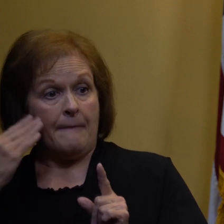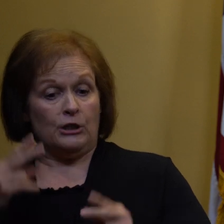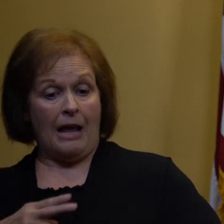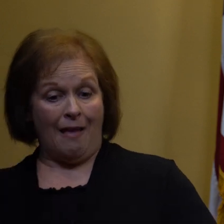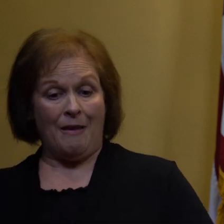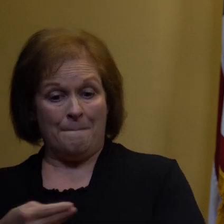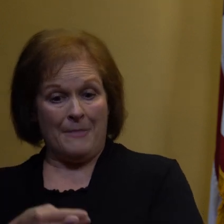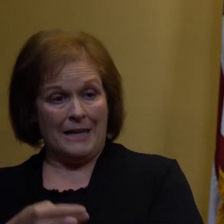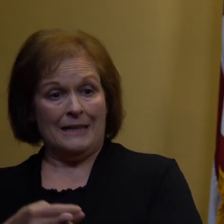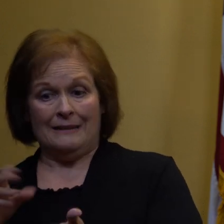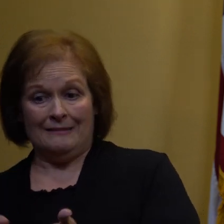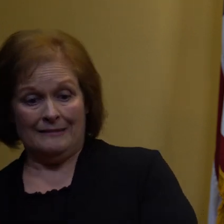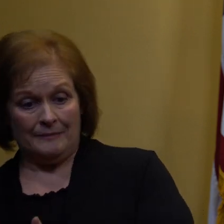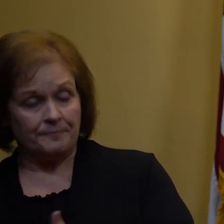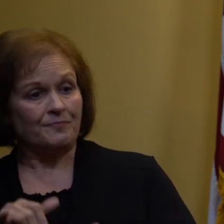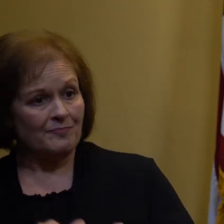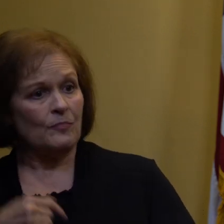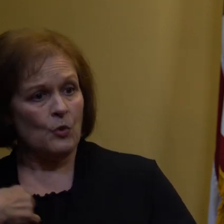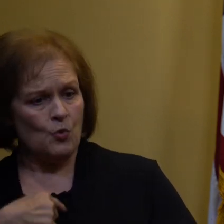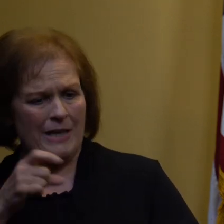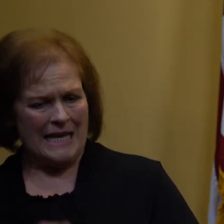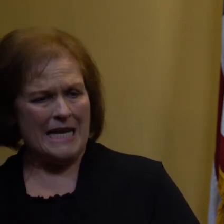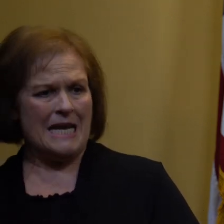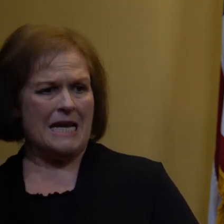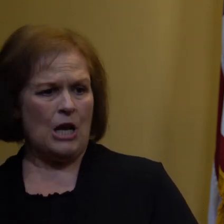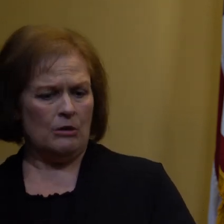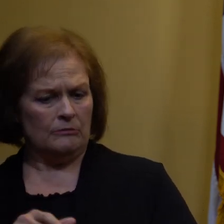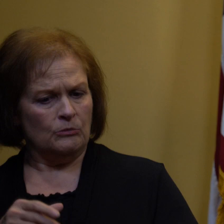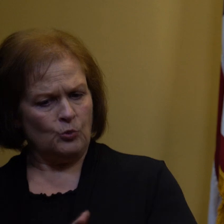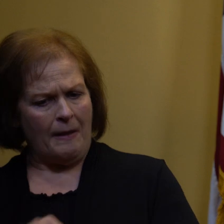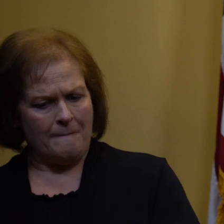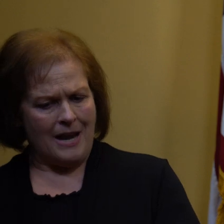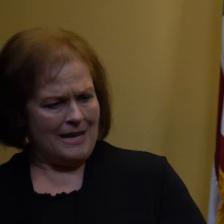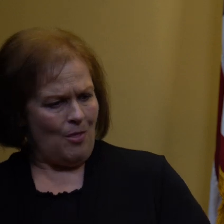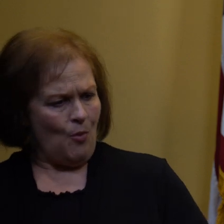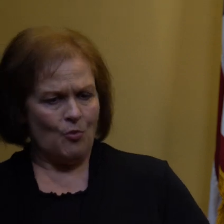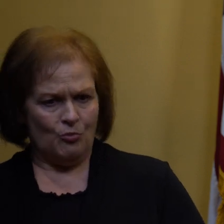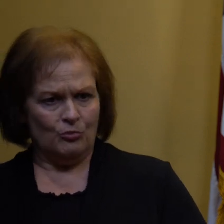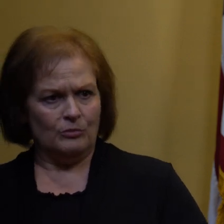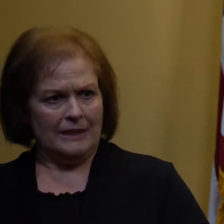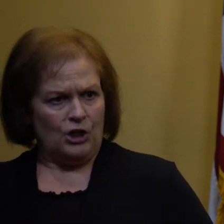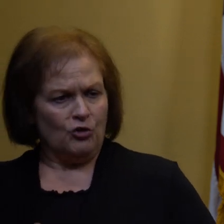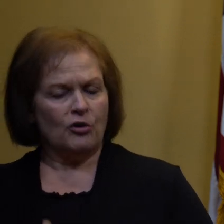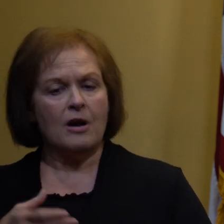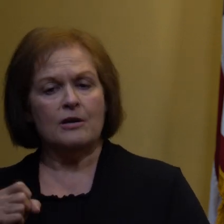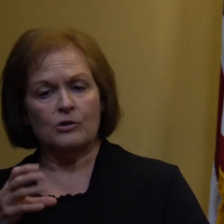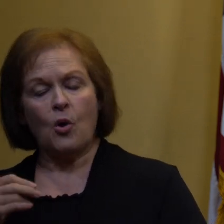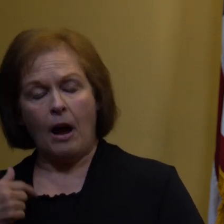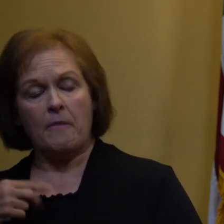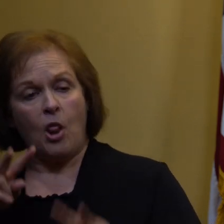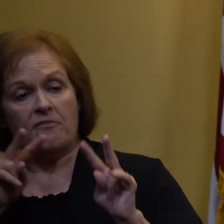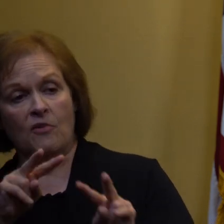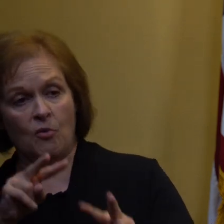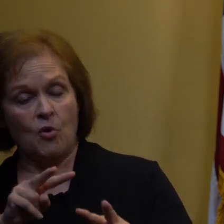health dollars go, and we need them to be local. We need them to be on the ground. So I'm really looking